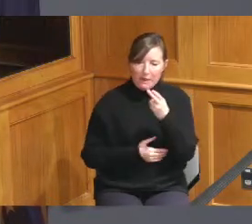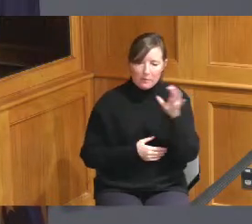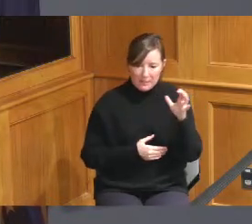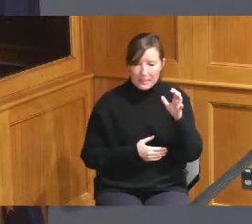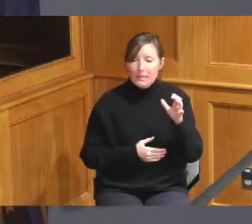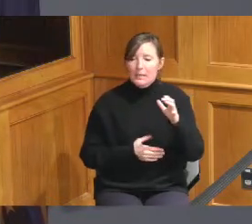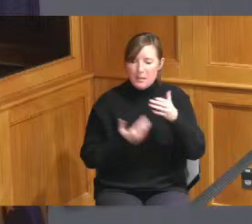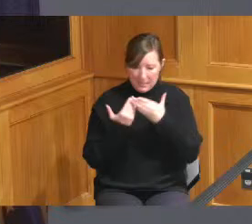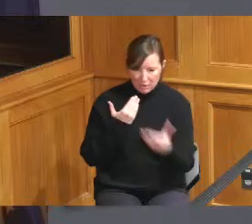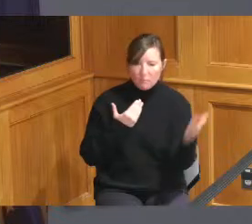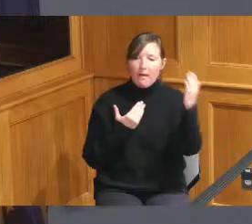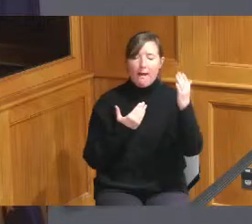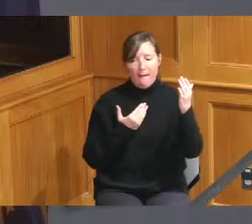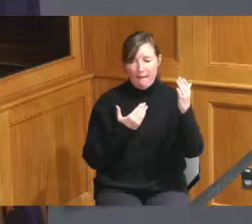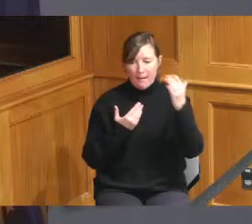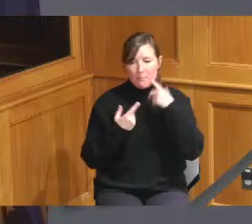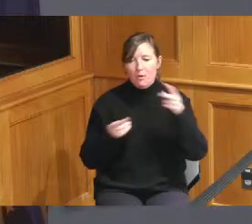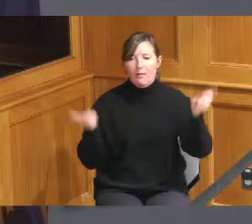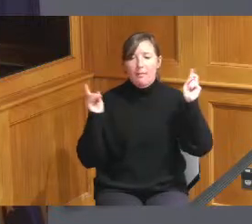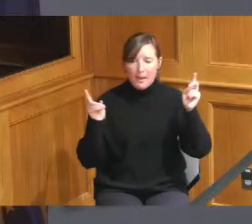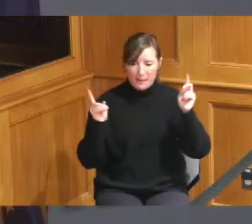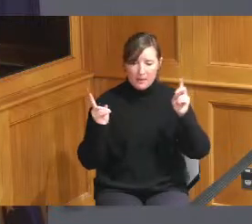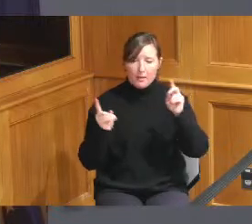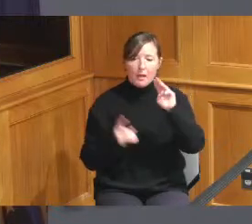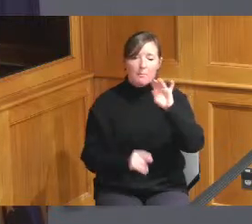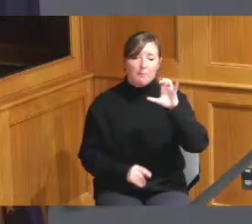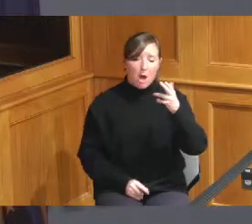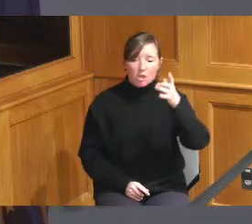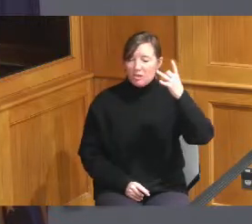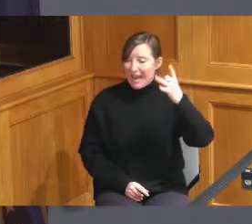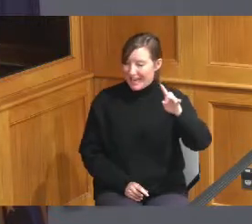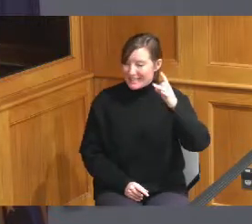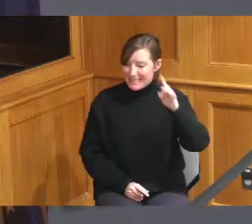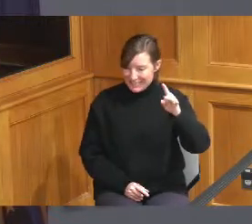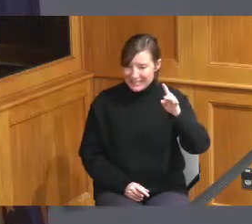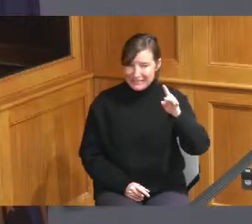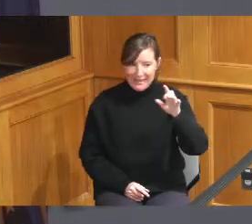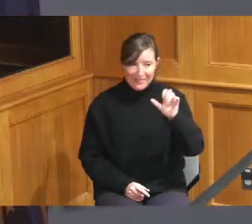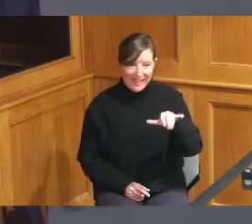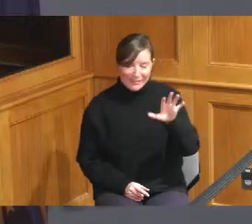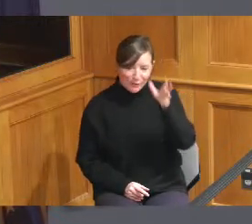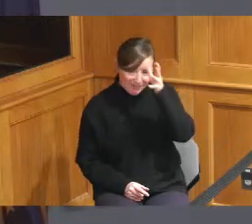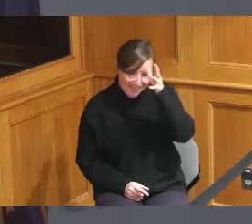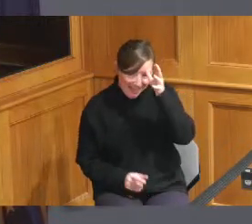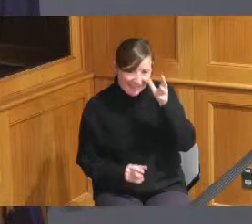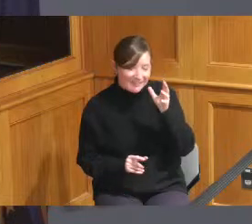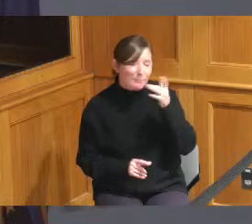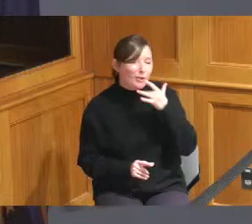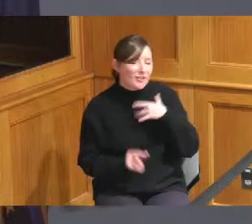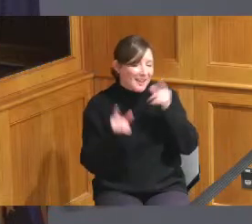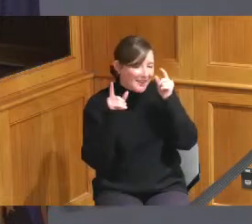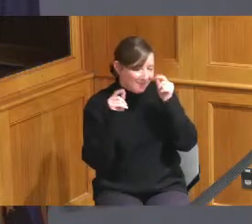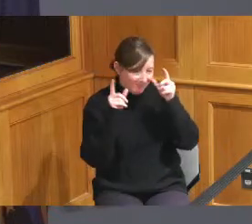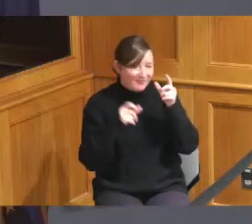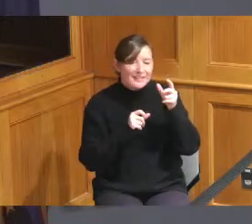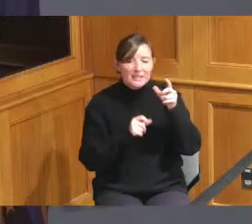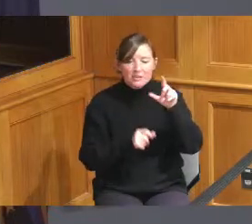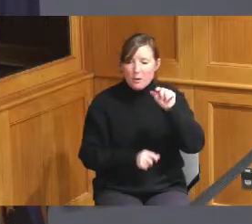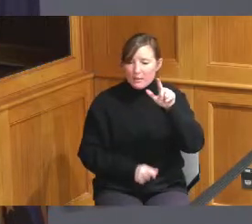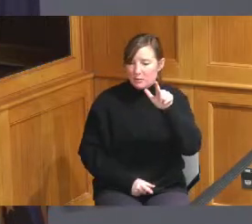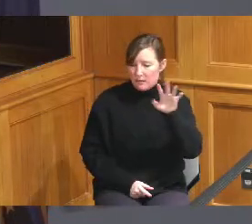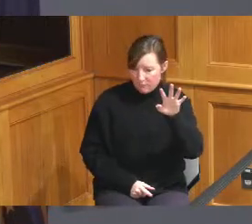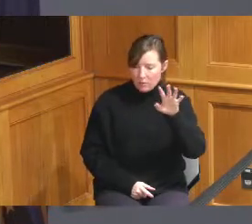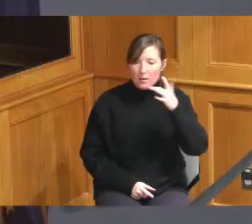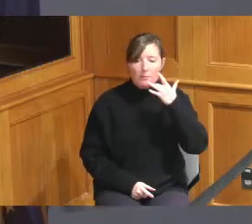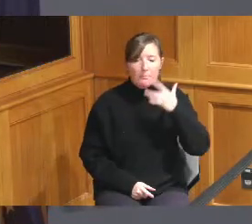does hereby proclaim March the 18th, which is your dad's birthday, 2024, the